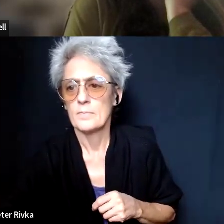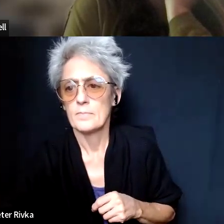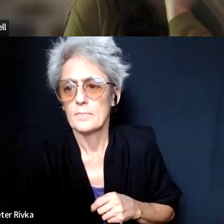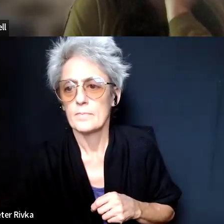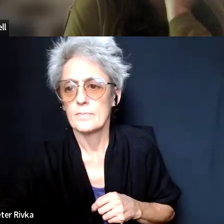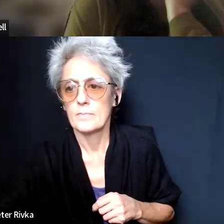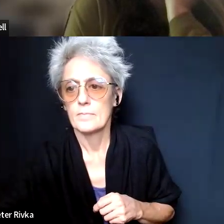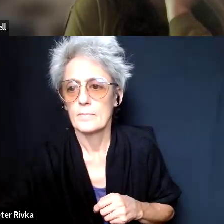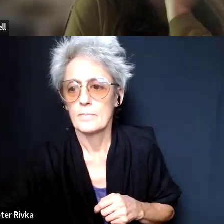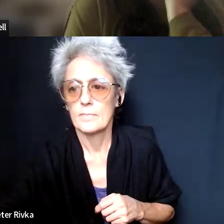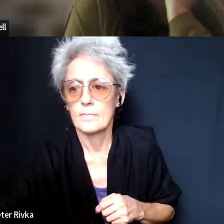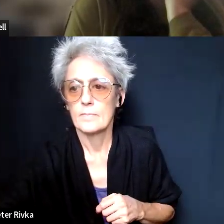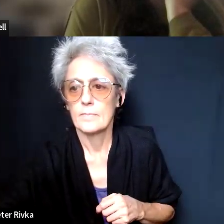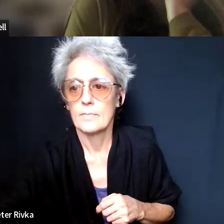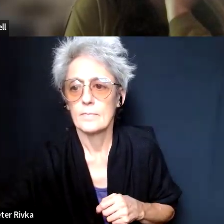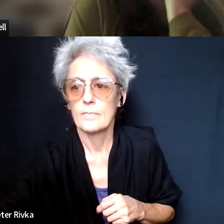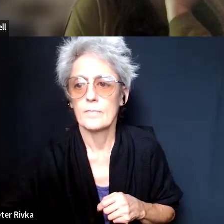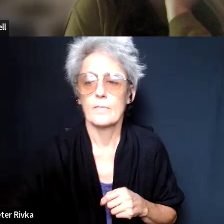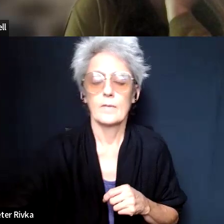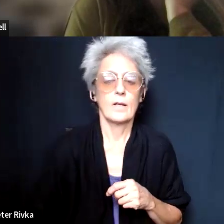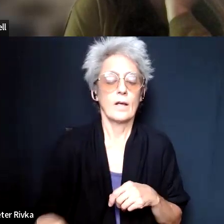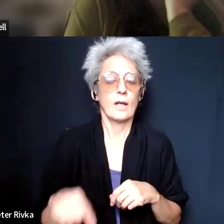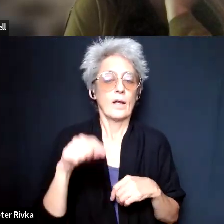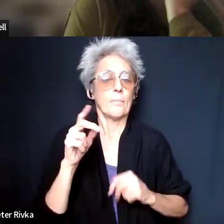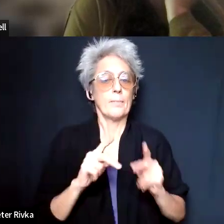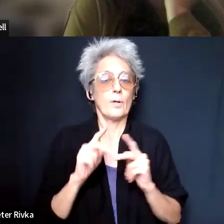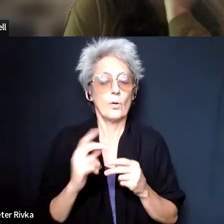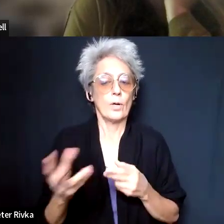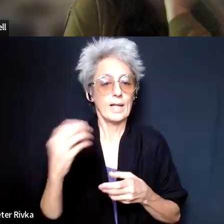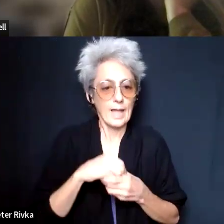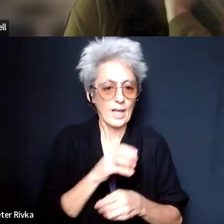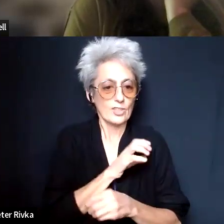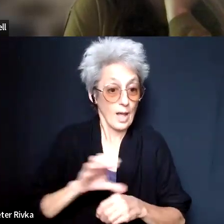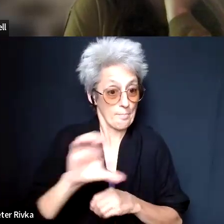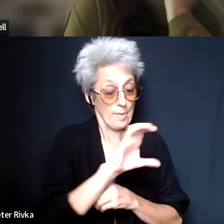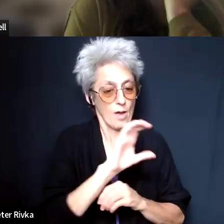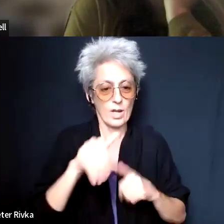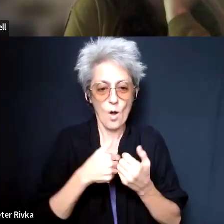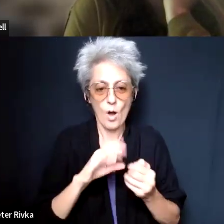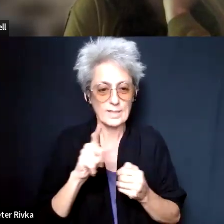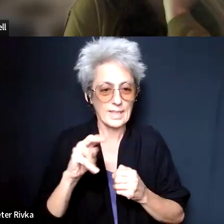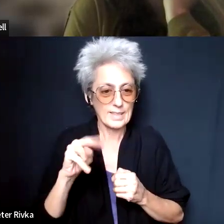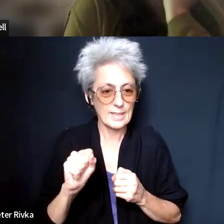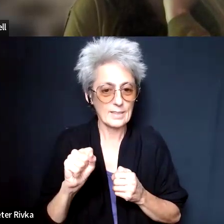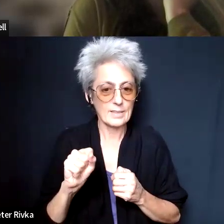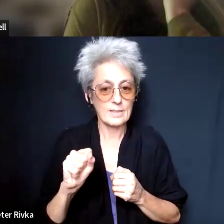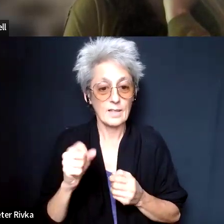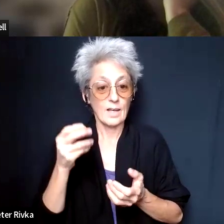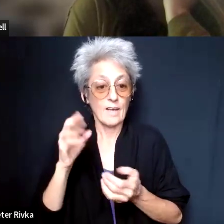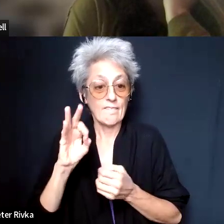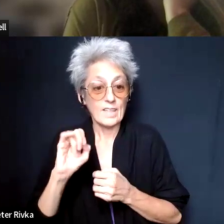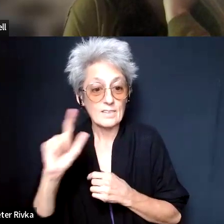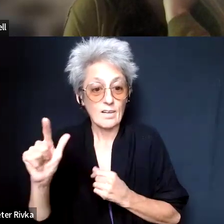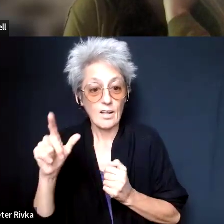liberals. This is about engaging and empowering all citizens. For fiscal conservatives, this is about